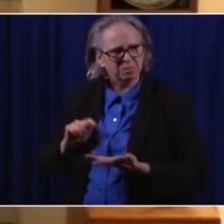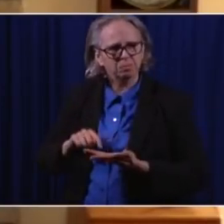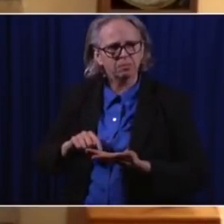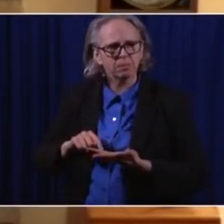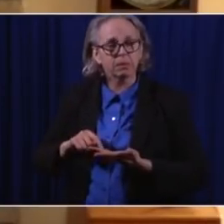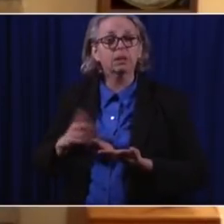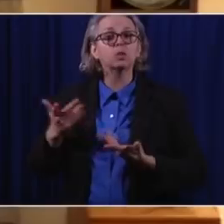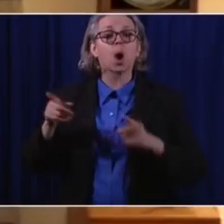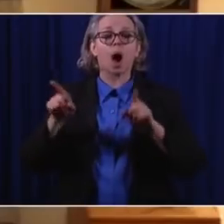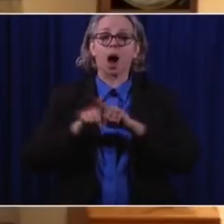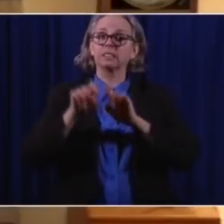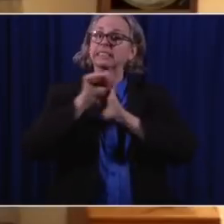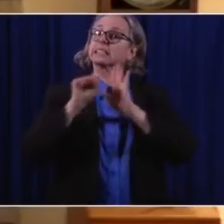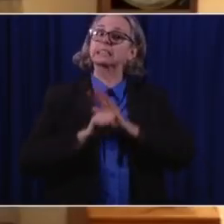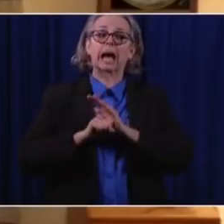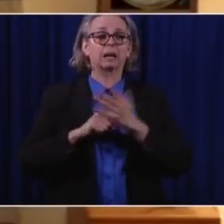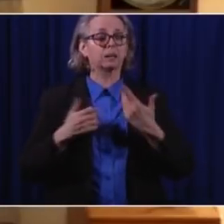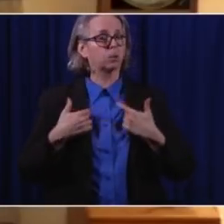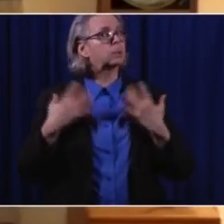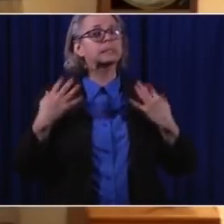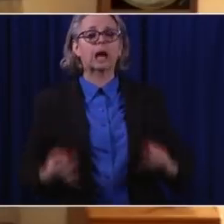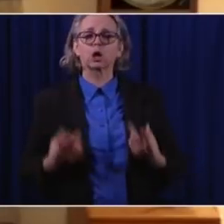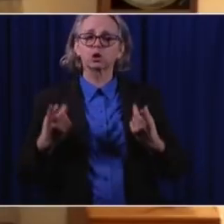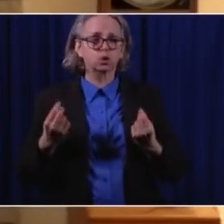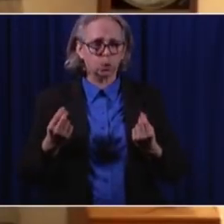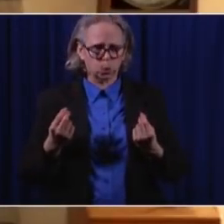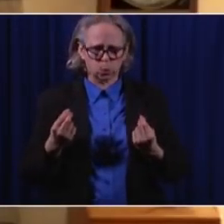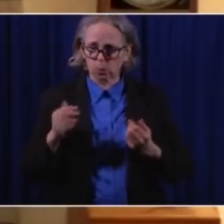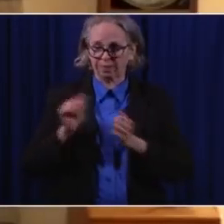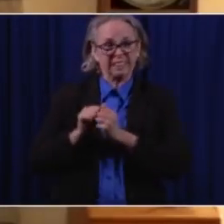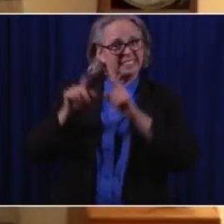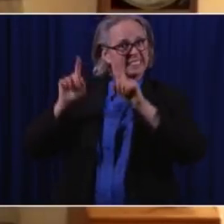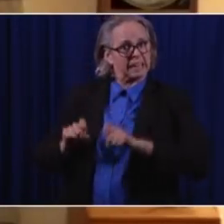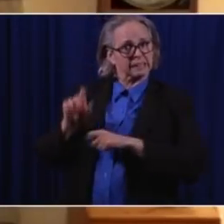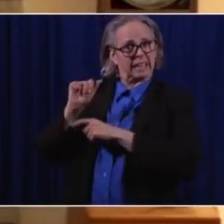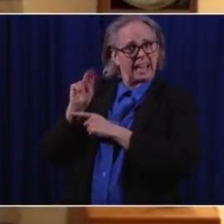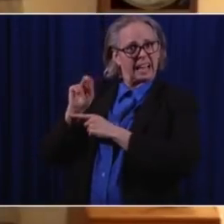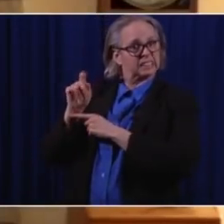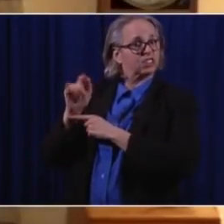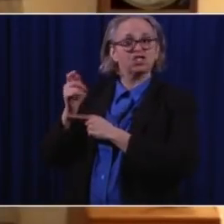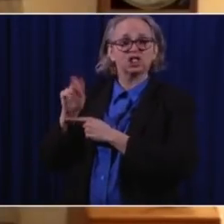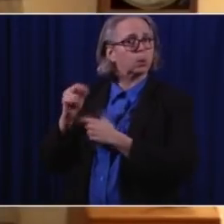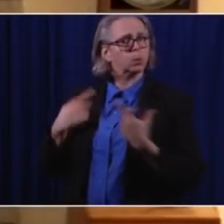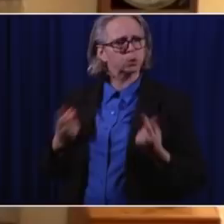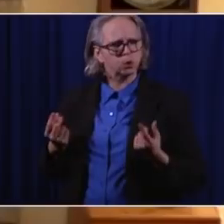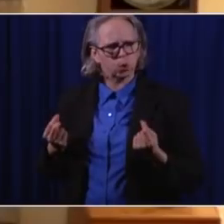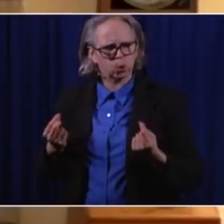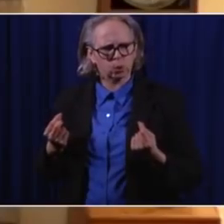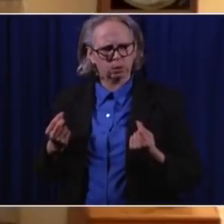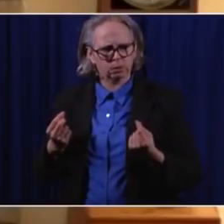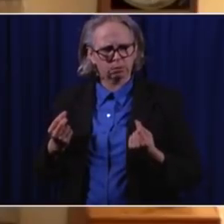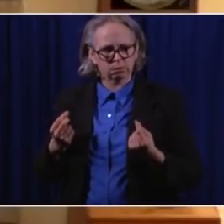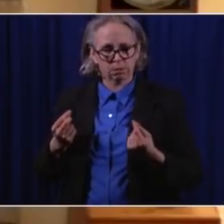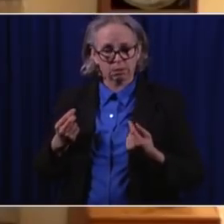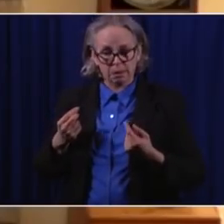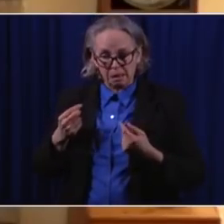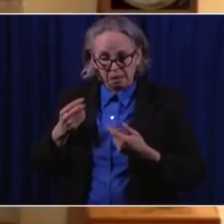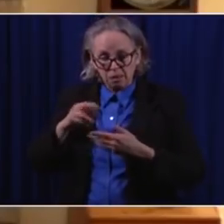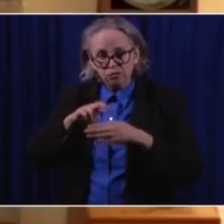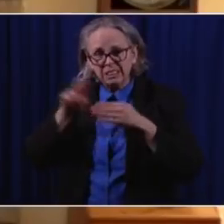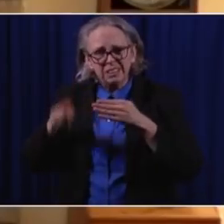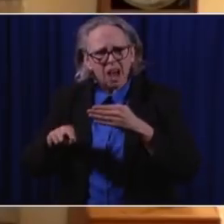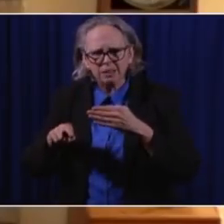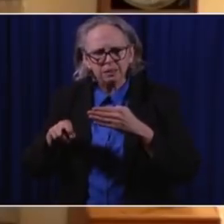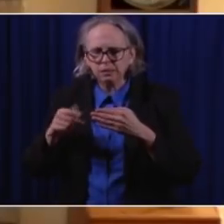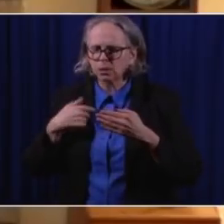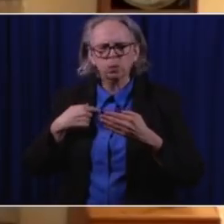double check these basically. And that means going back, making a phone call, going back to the health